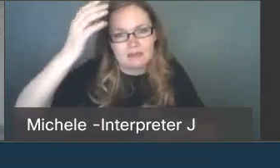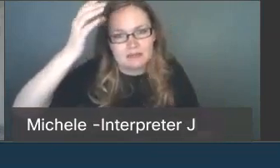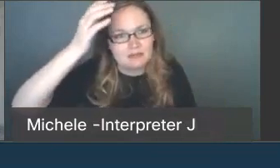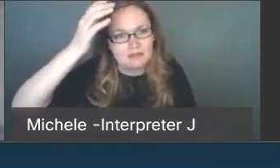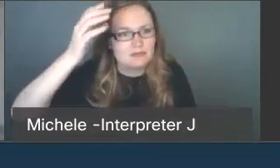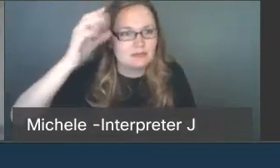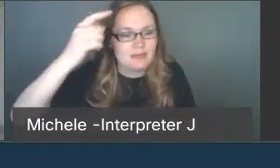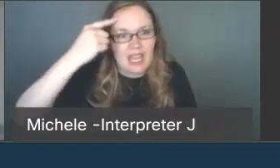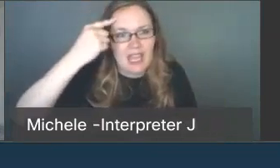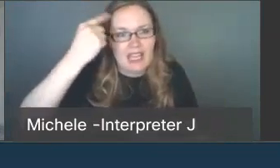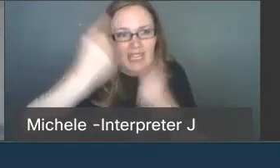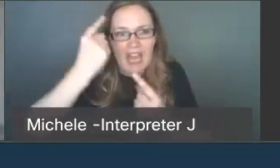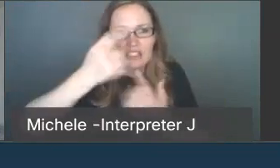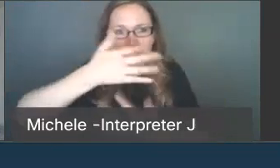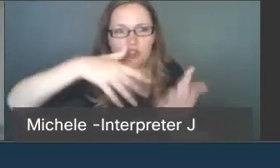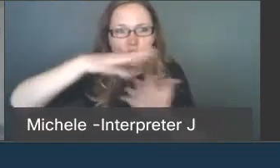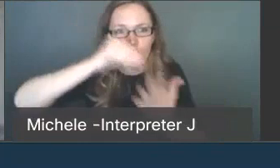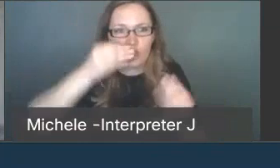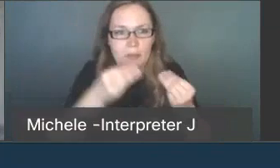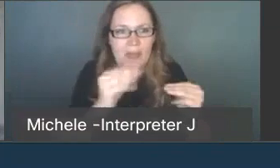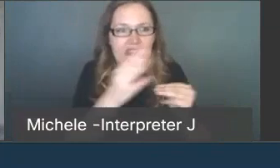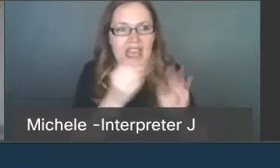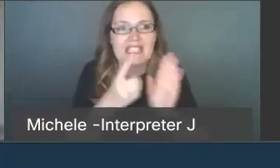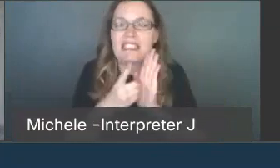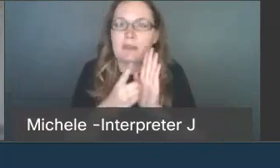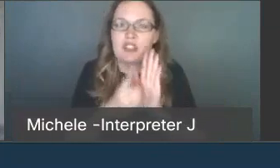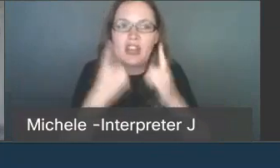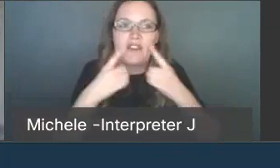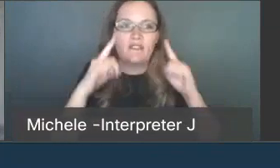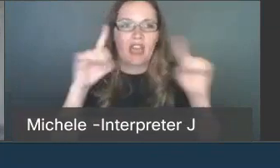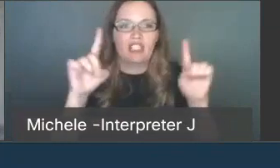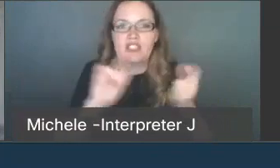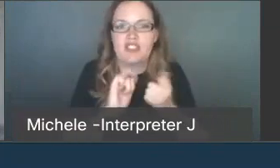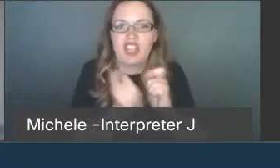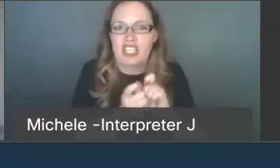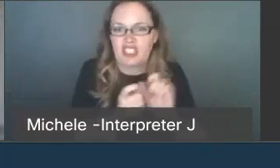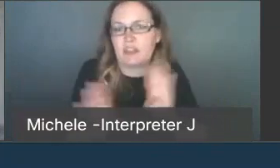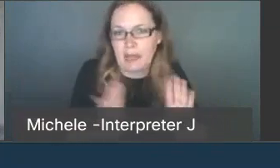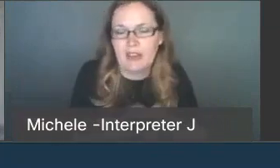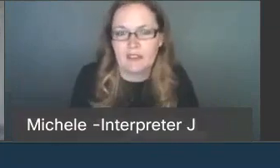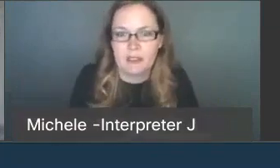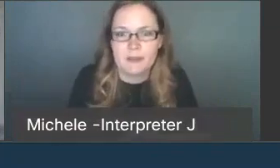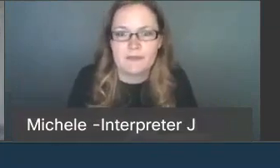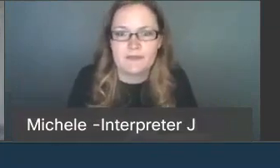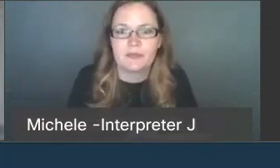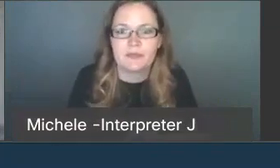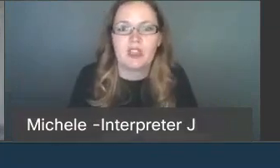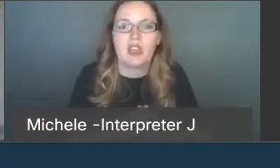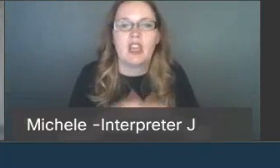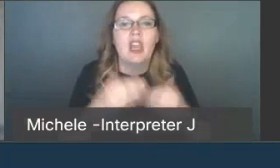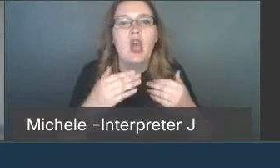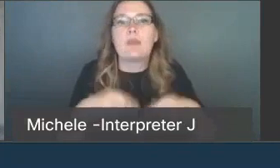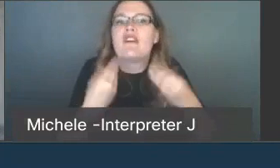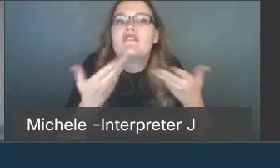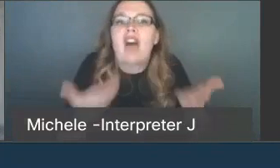effectiveness in changing behavior. So one of the real aspects or keys to general responsivity is to provide